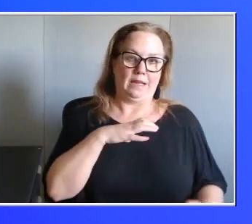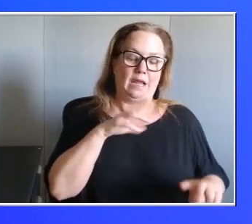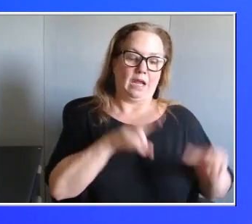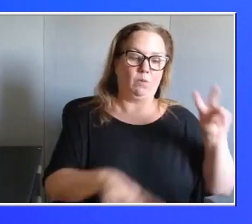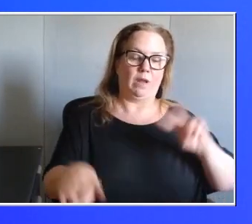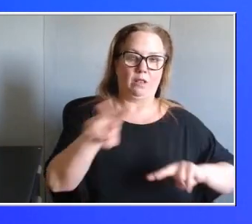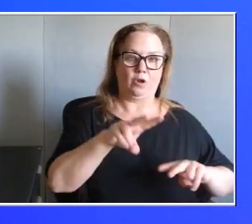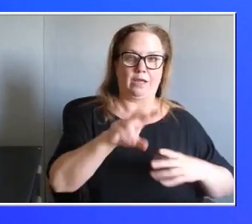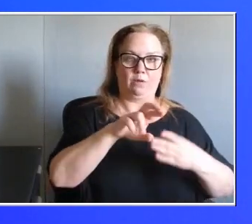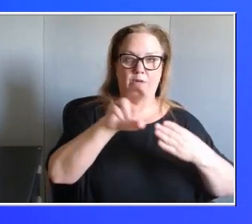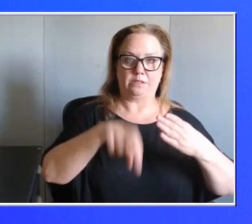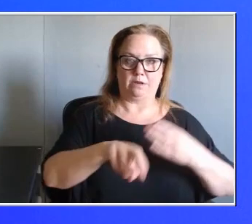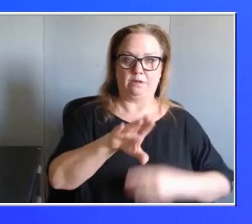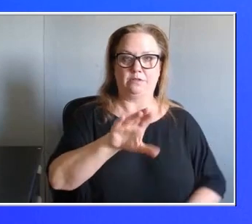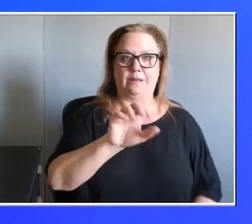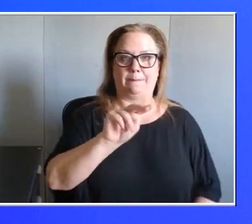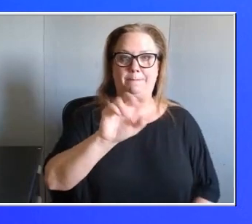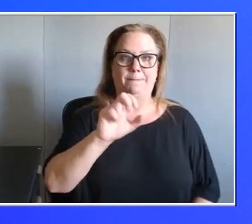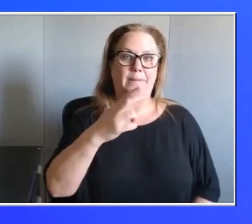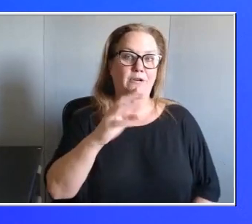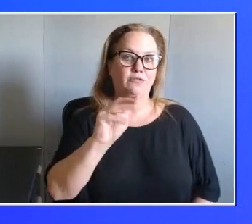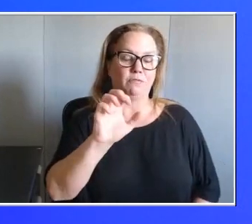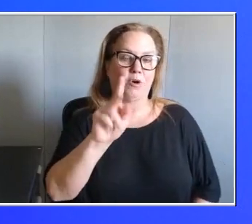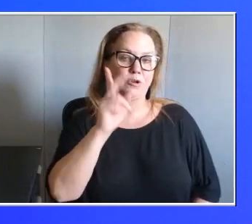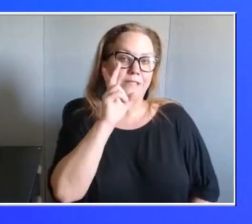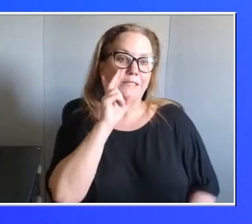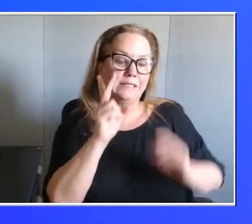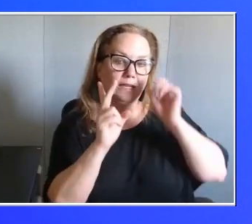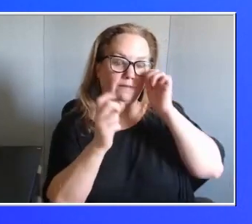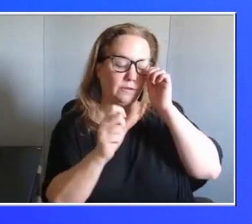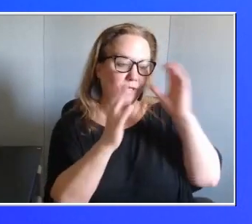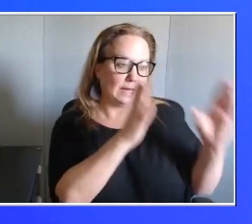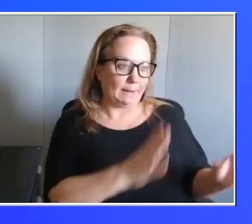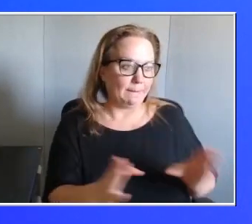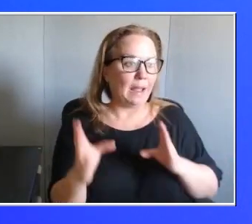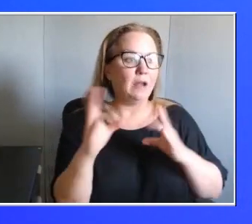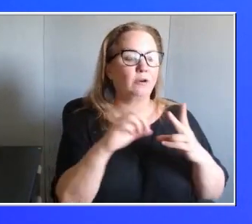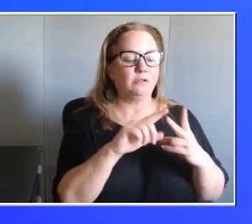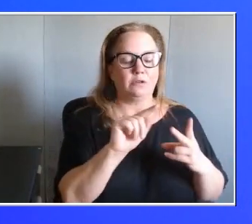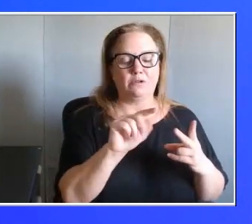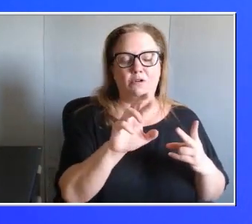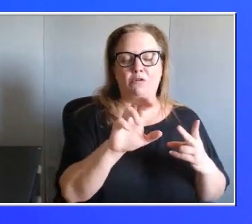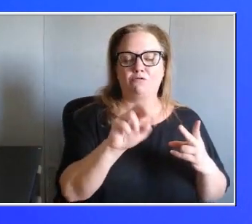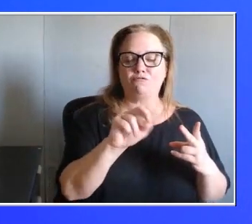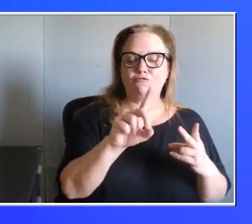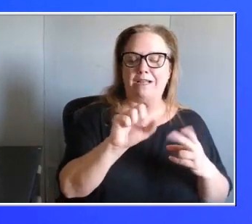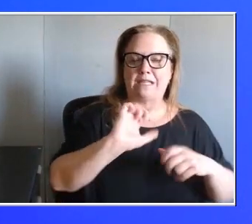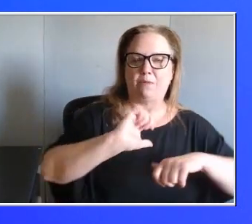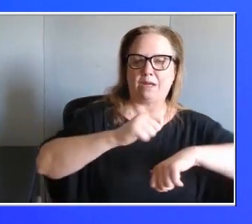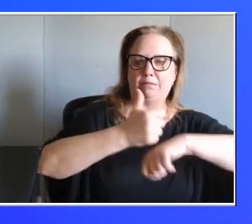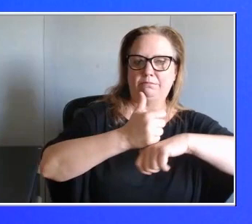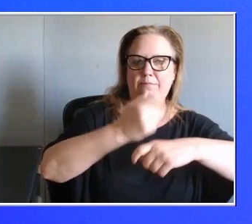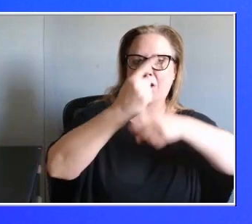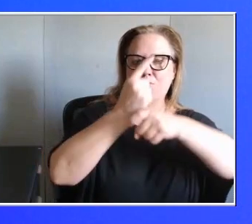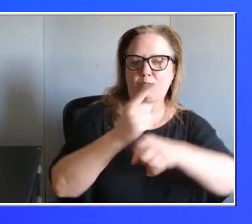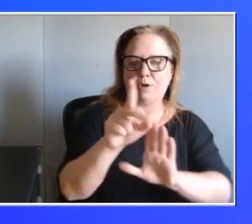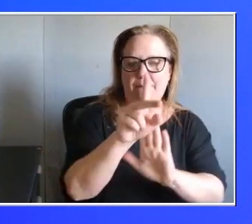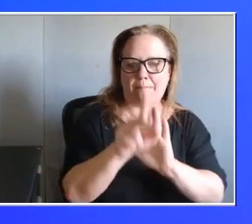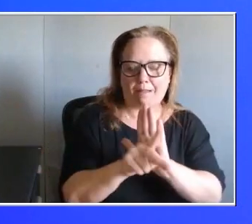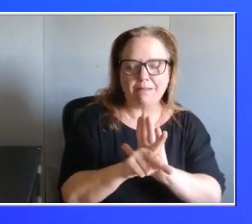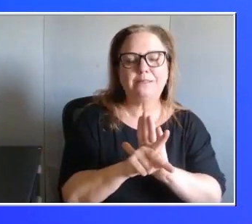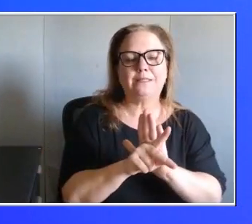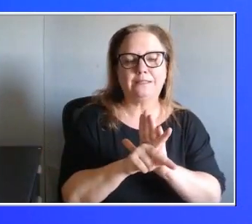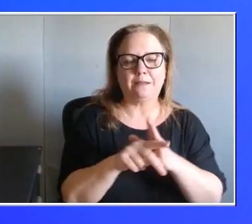and outcomes, and we see if there's certain patterns or trends, ways that we can incorporate appropriate policies and procedures to keep